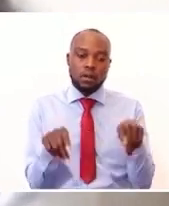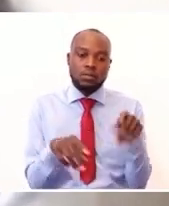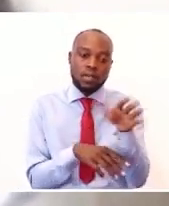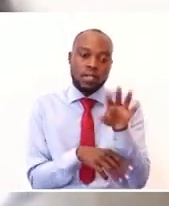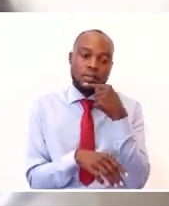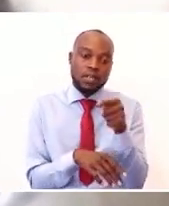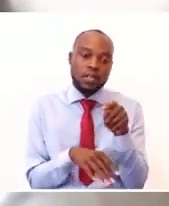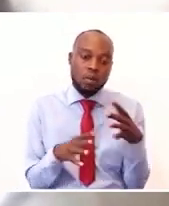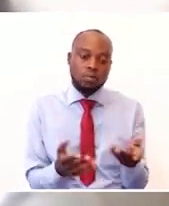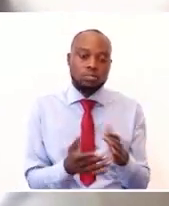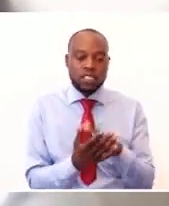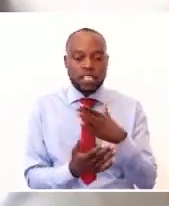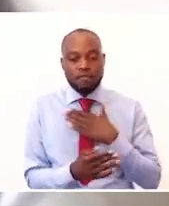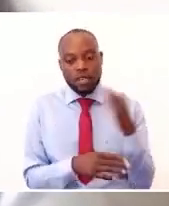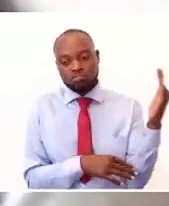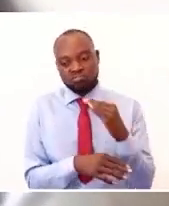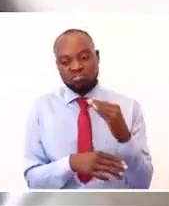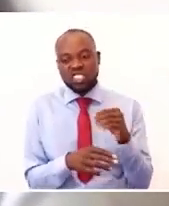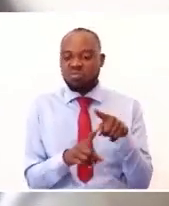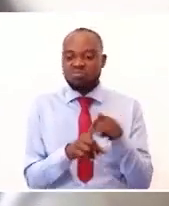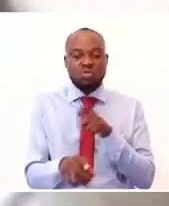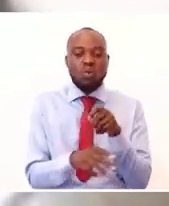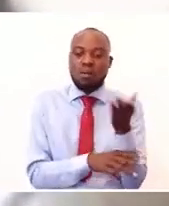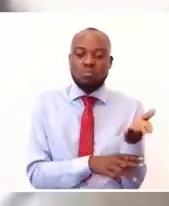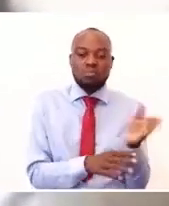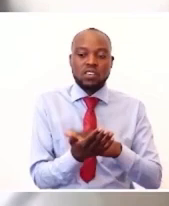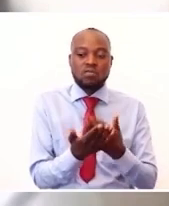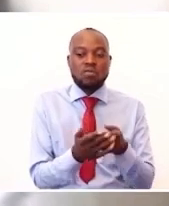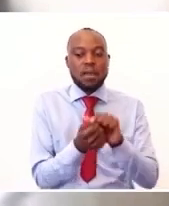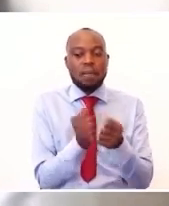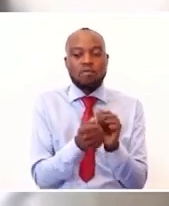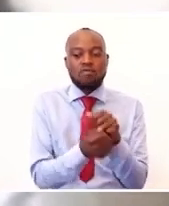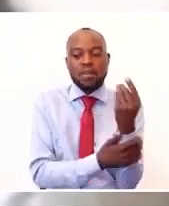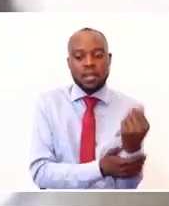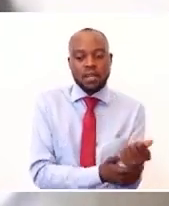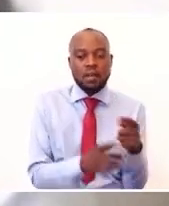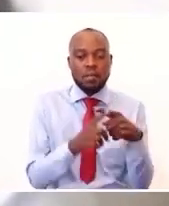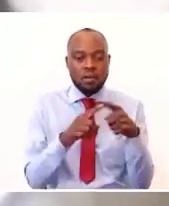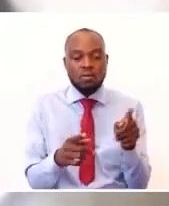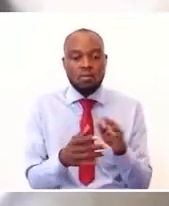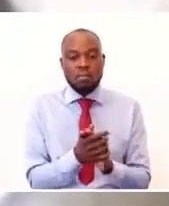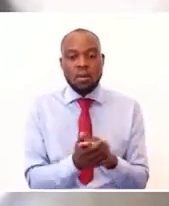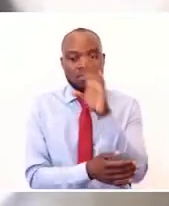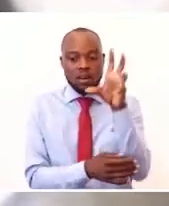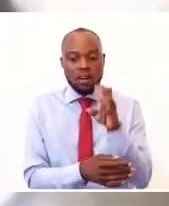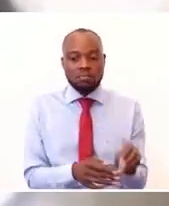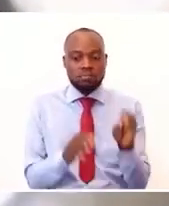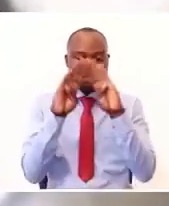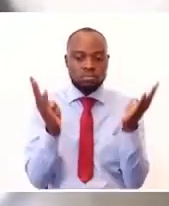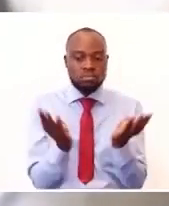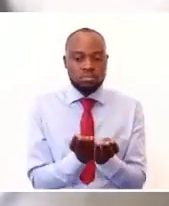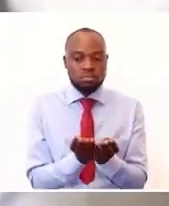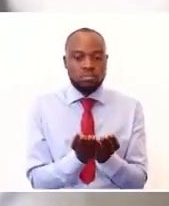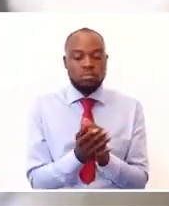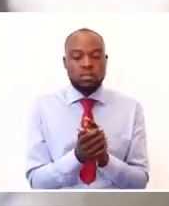say that we are coming out of a COVID crisis, but in the African continent, we have not yet